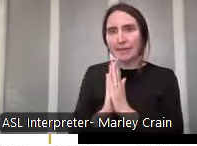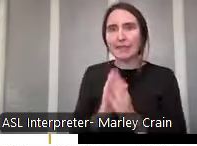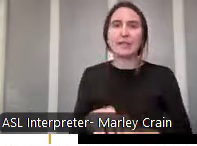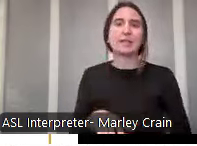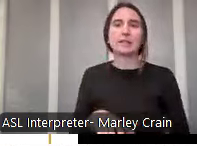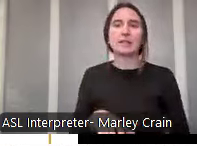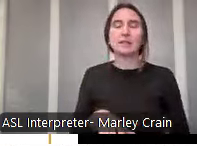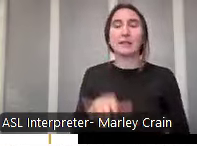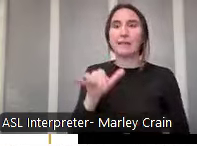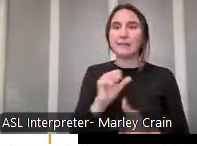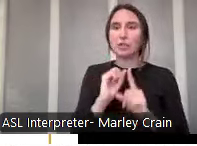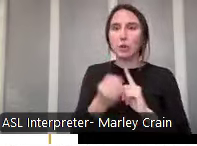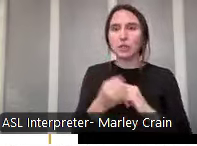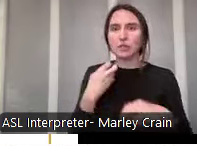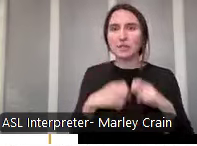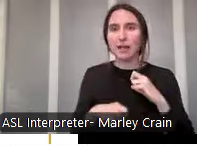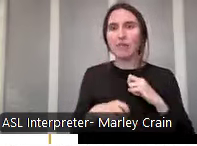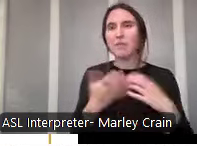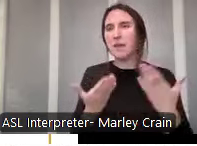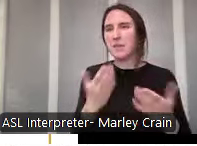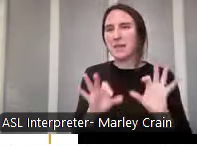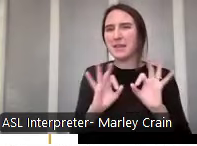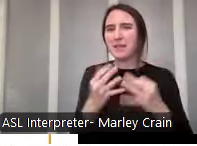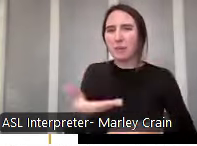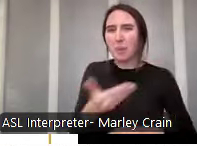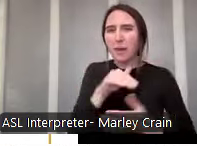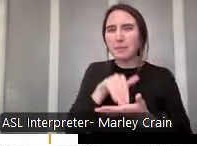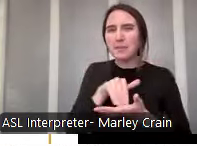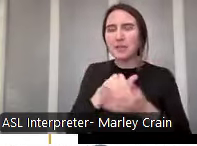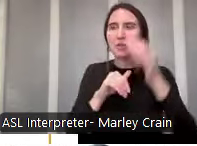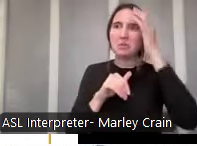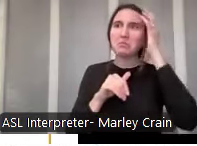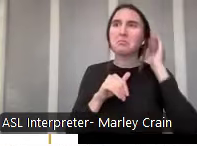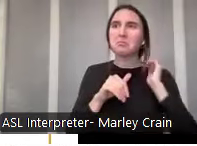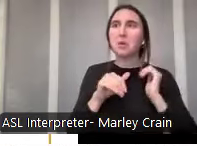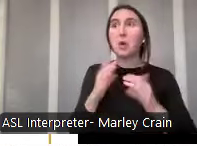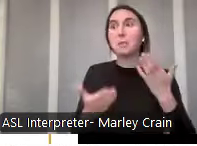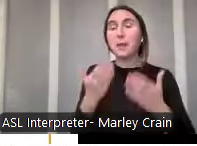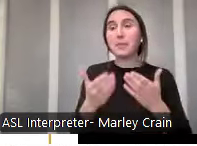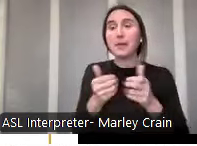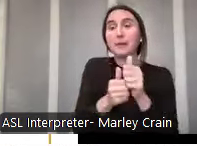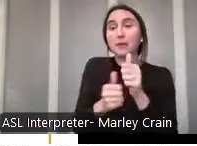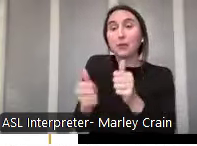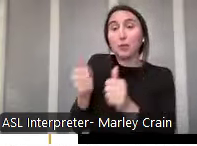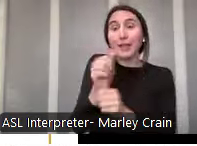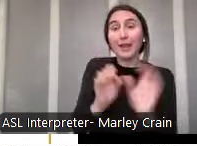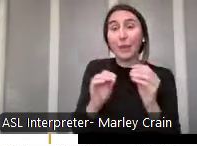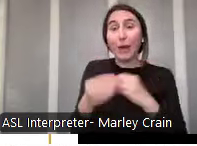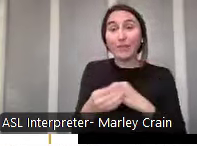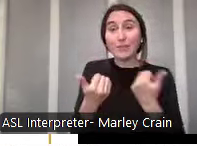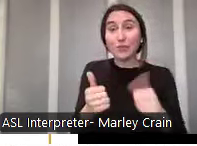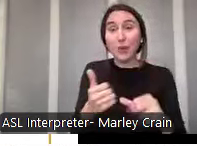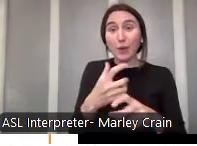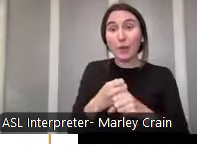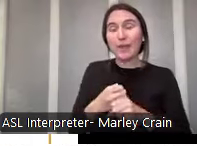that situation exactly, the Family Welcome Center. Maybe I would call the superintendent's office, trying to get a NICSA code ahead of